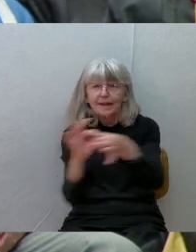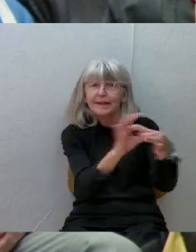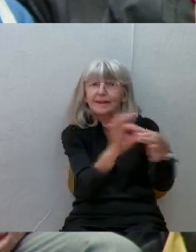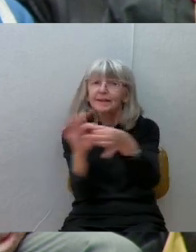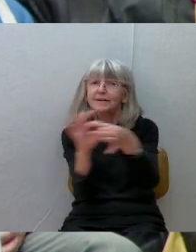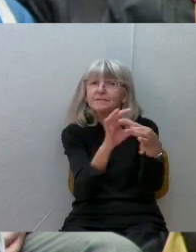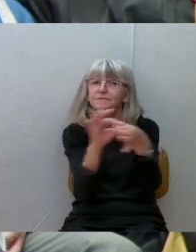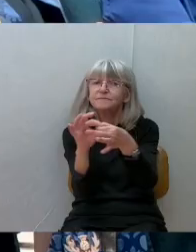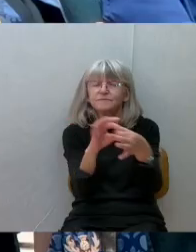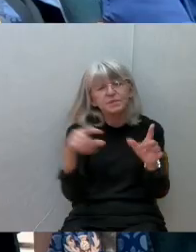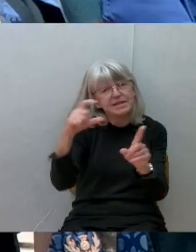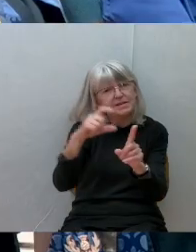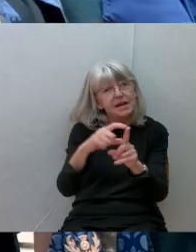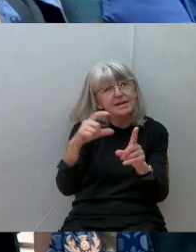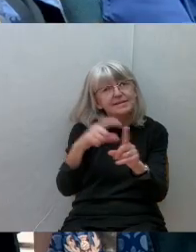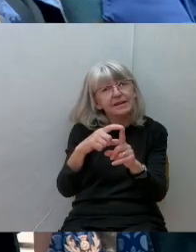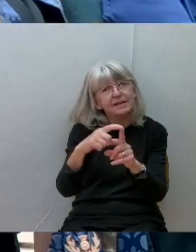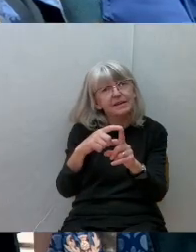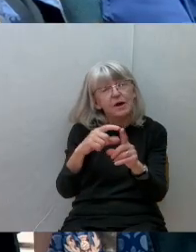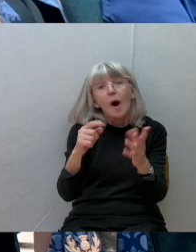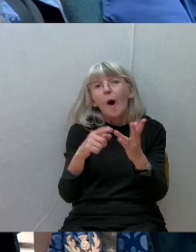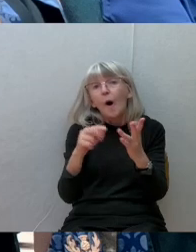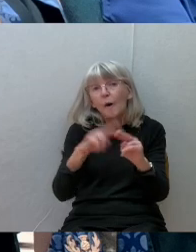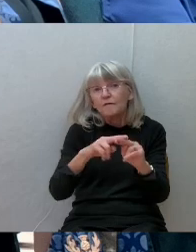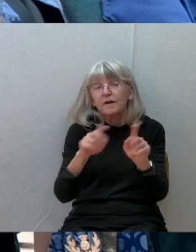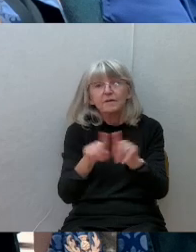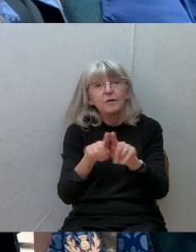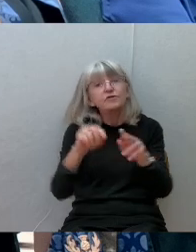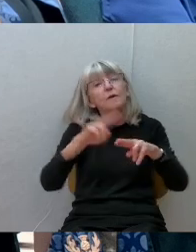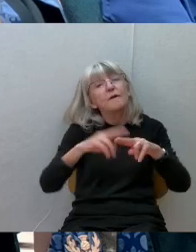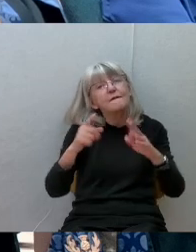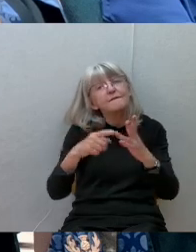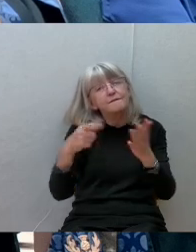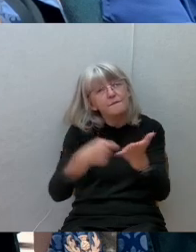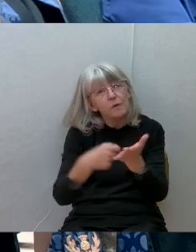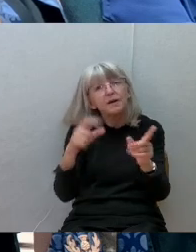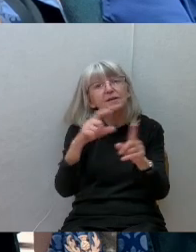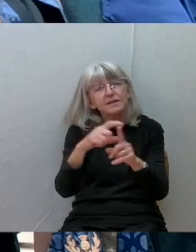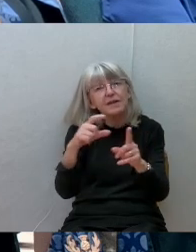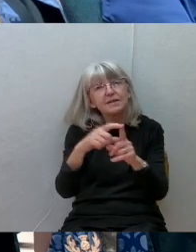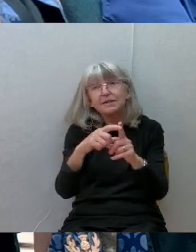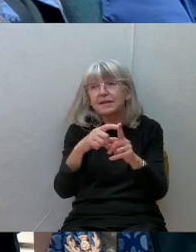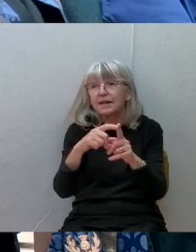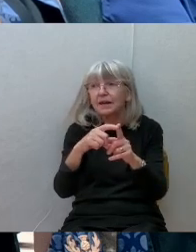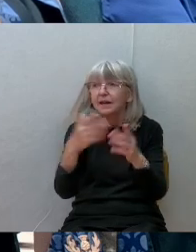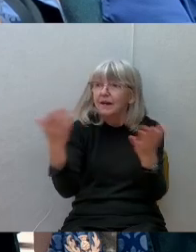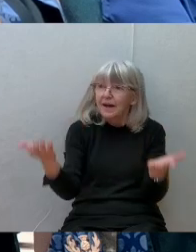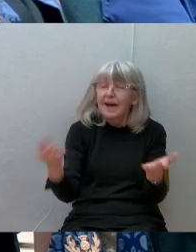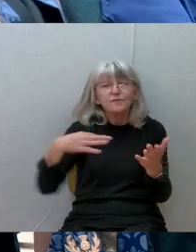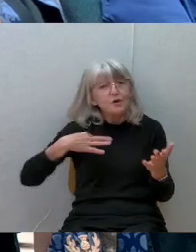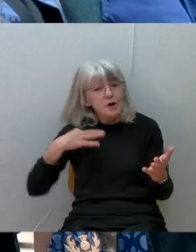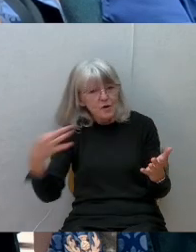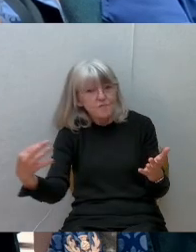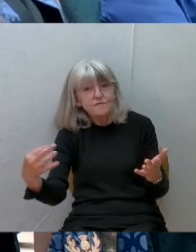of Dundee and for Dundee, has always been incredibly close, and is exemplified by the mace here and the presence